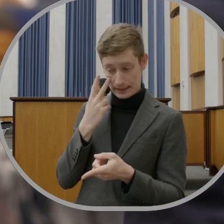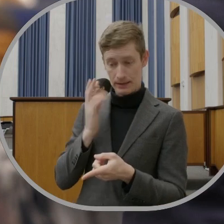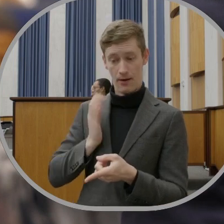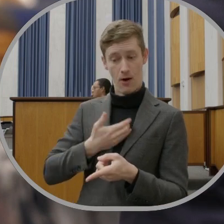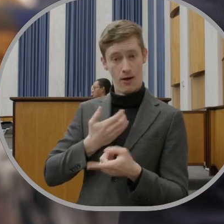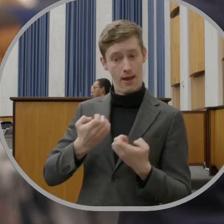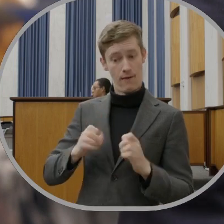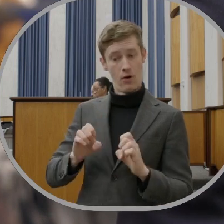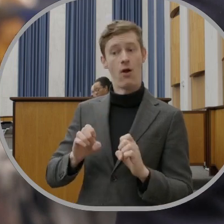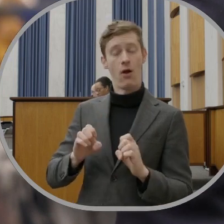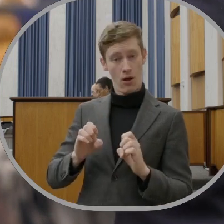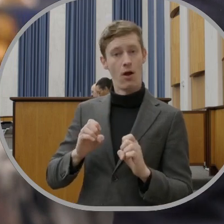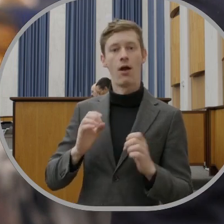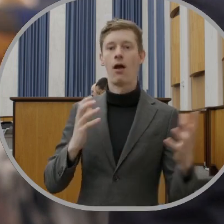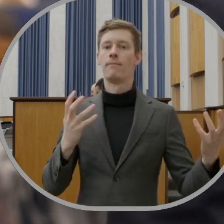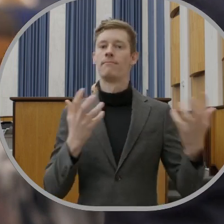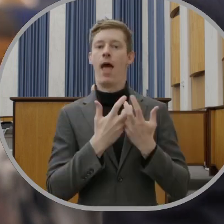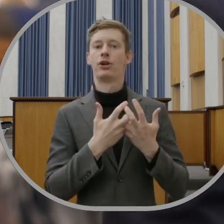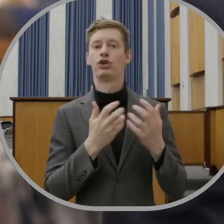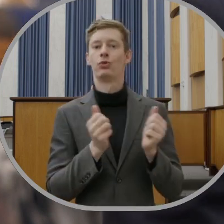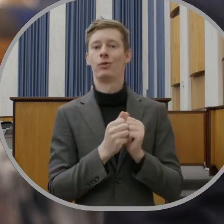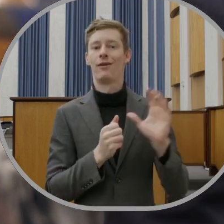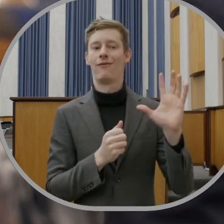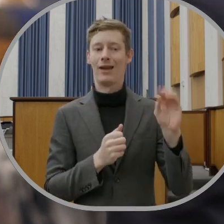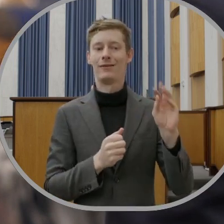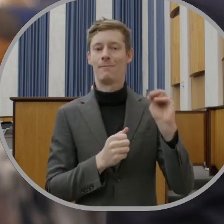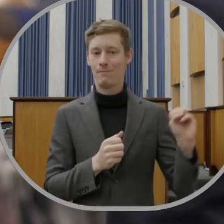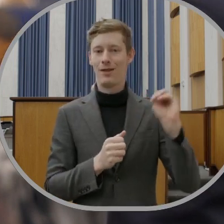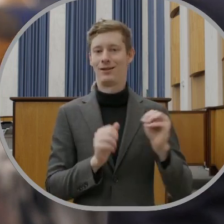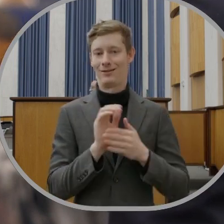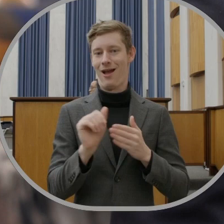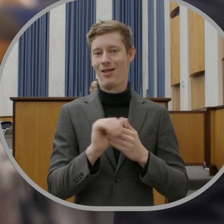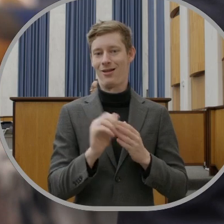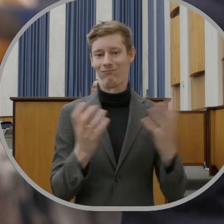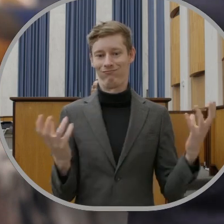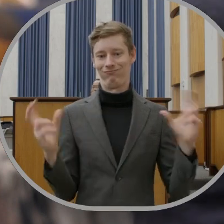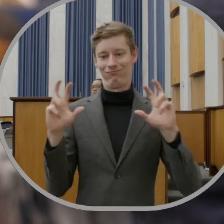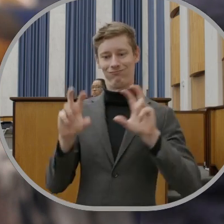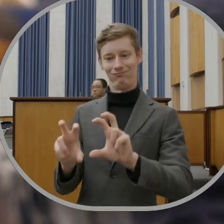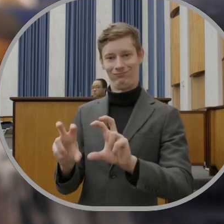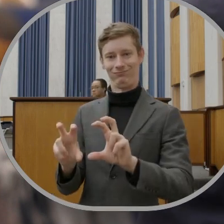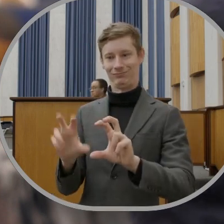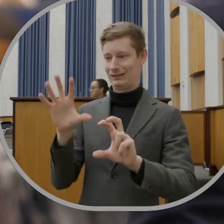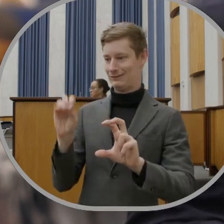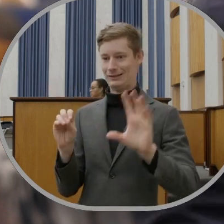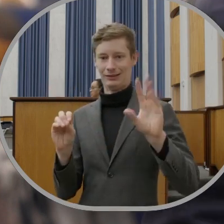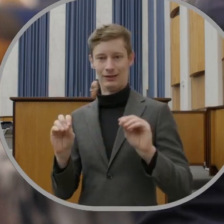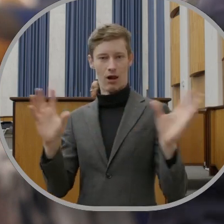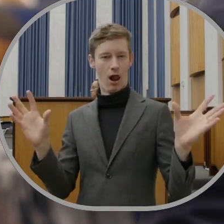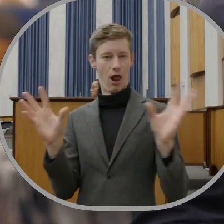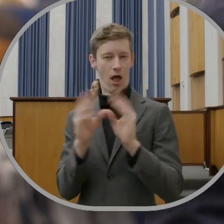LISC committed to matching our investment with $50 million of their own. That means we have a total